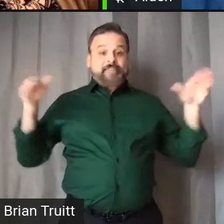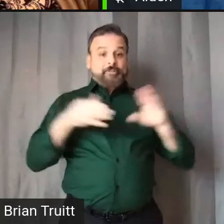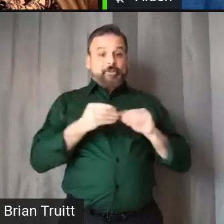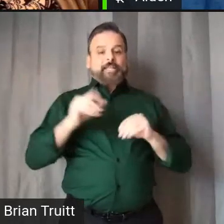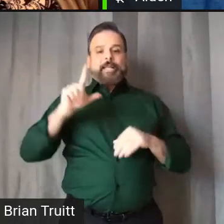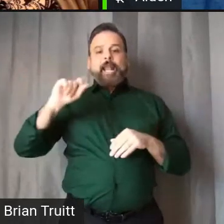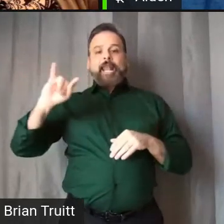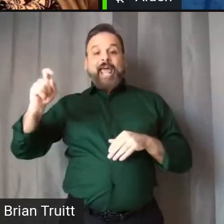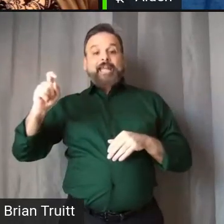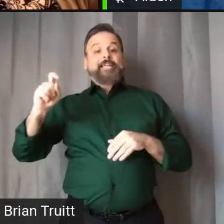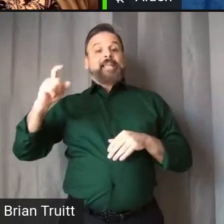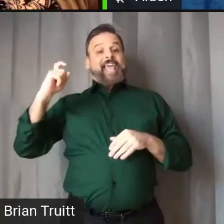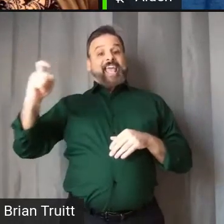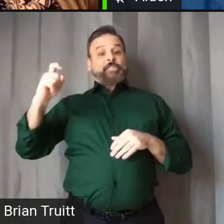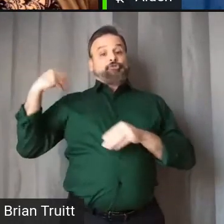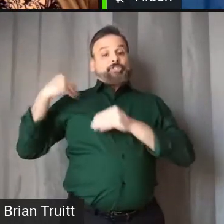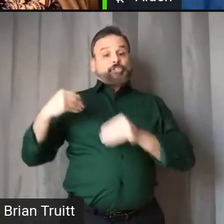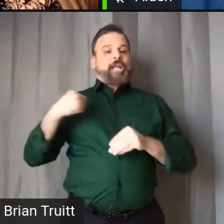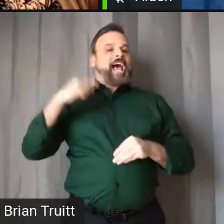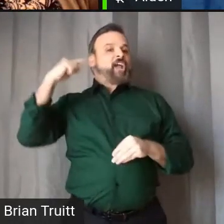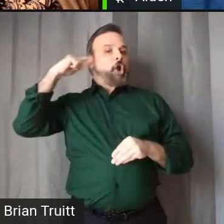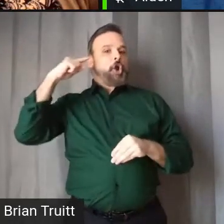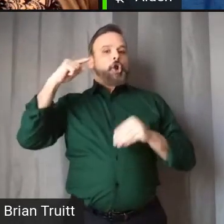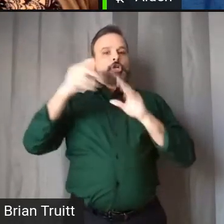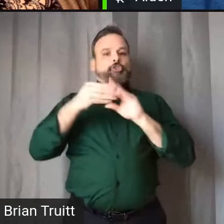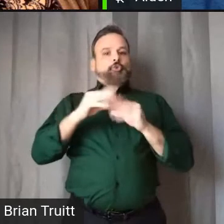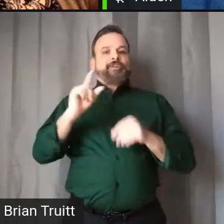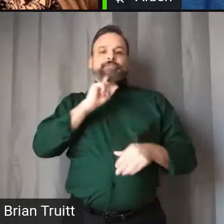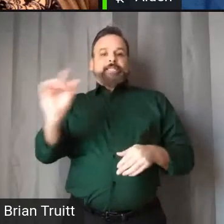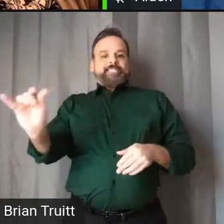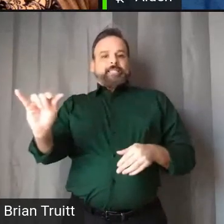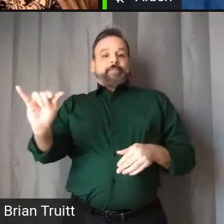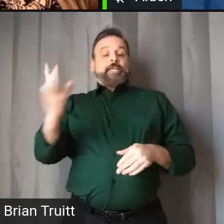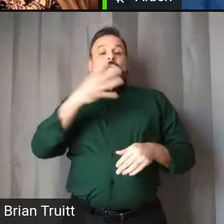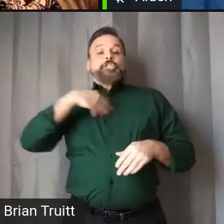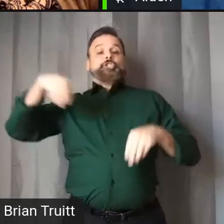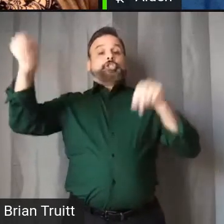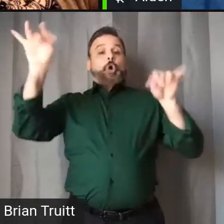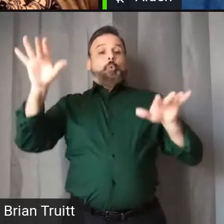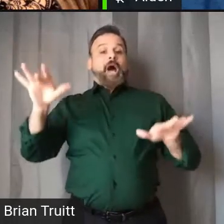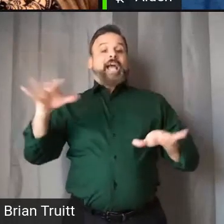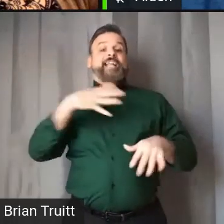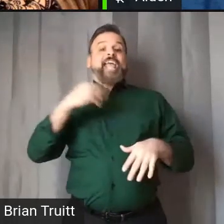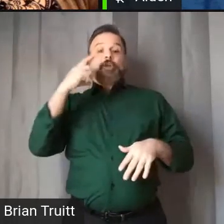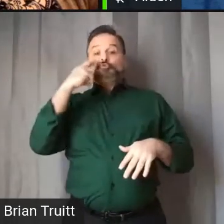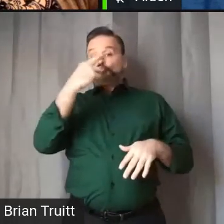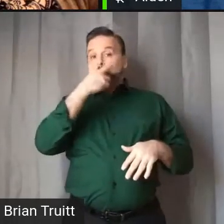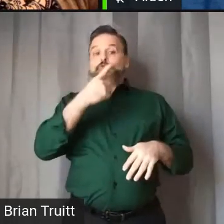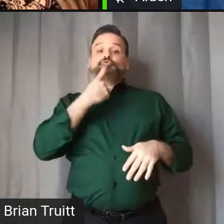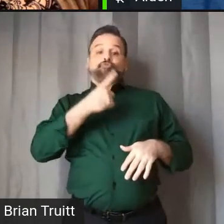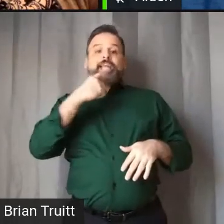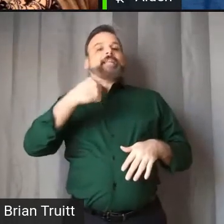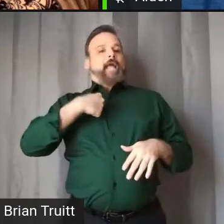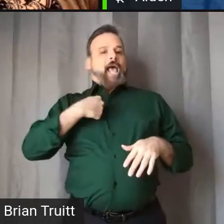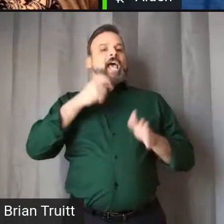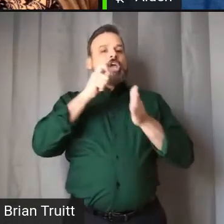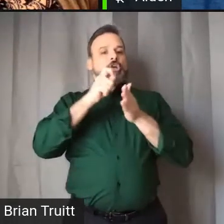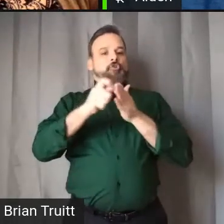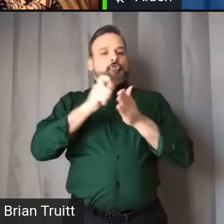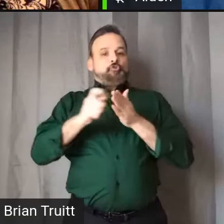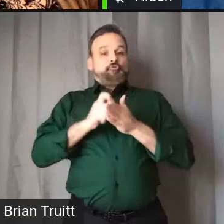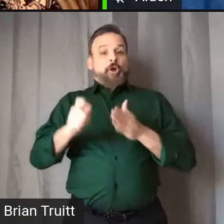up, I heard a story that was very similar to Snow White and Rose Red, which is a story I ended up reimagining in Blanca y